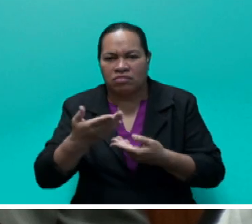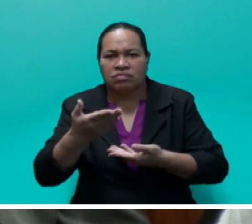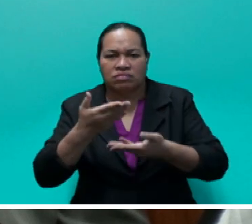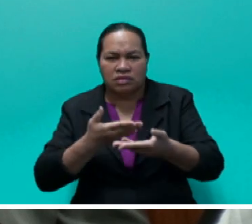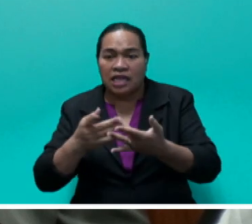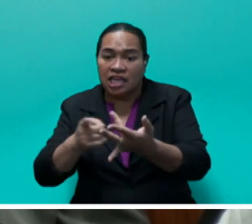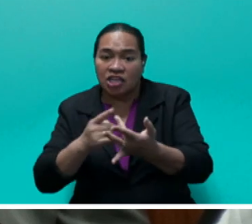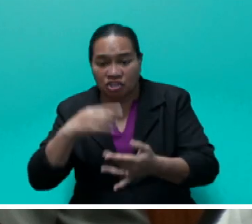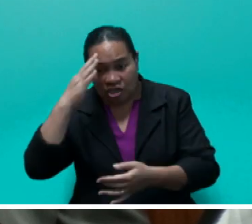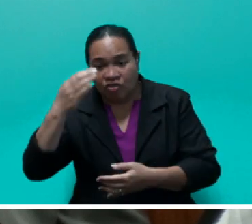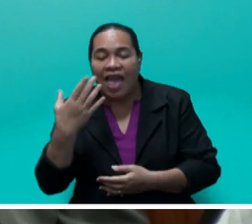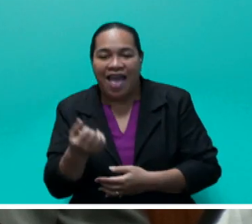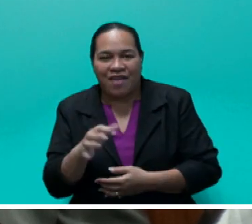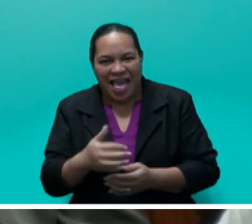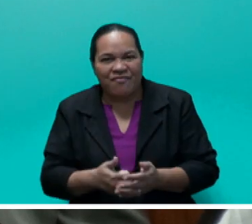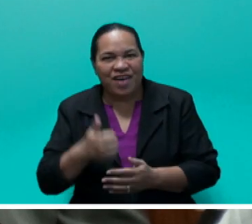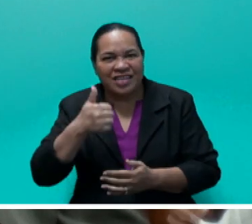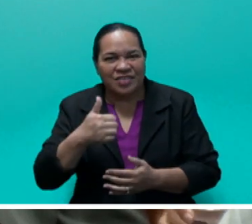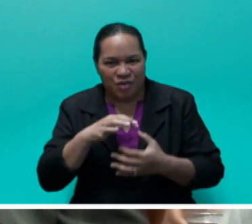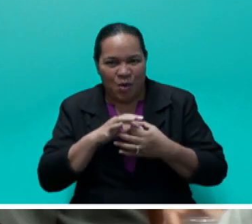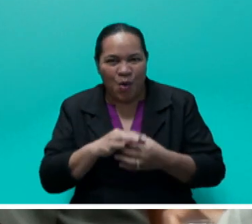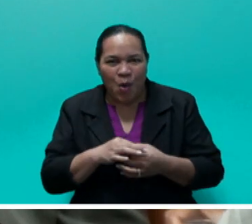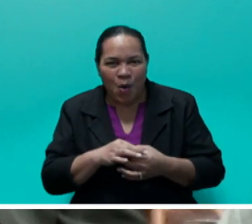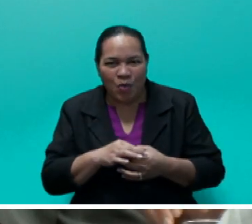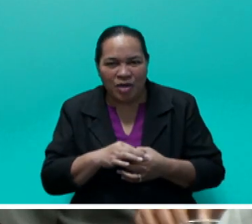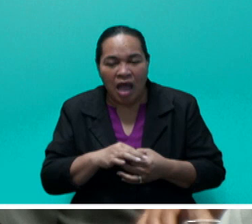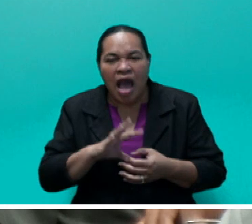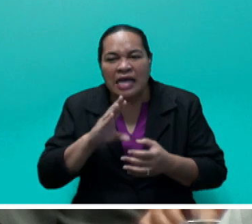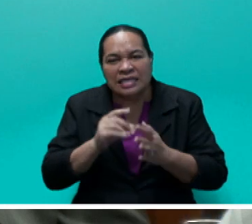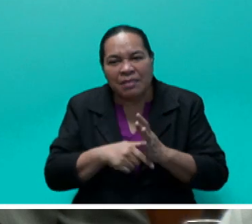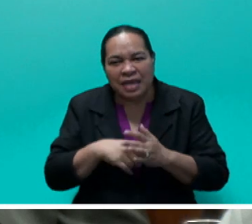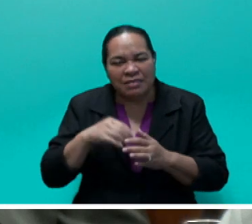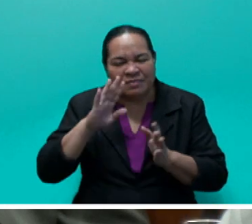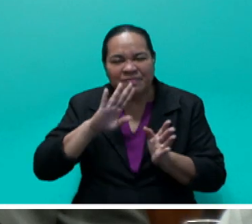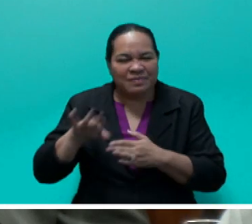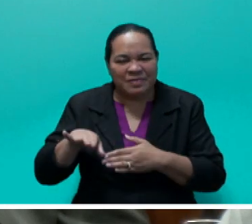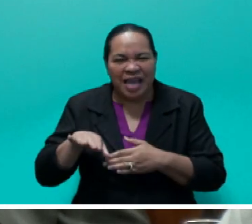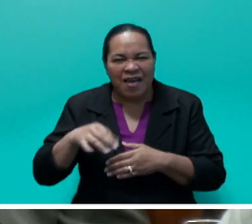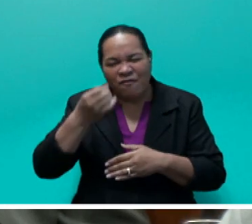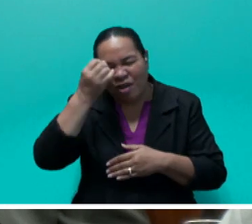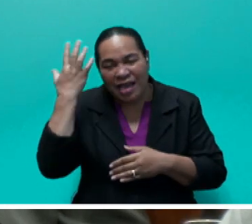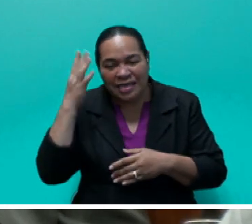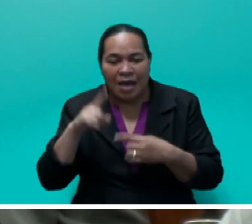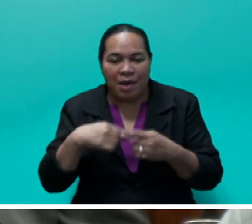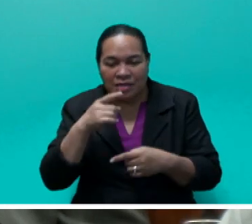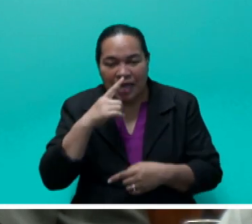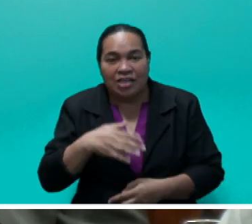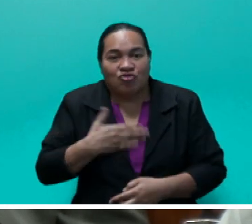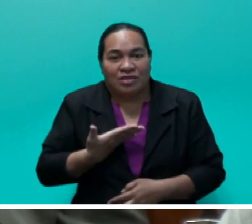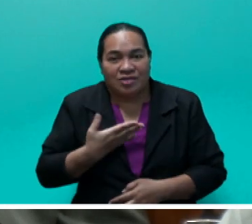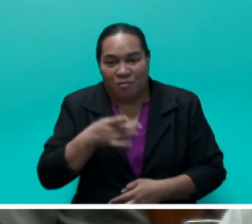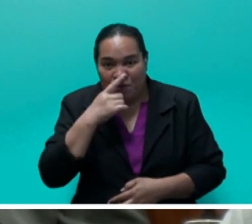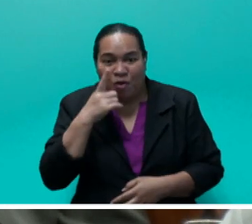country secured advantages for their carriers, sometimes neglecting consumer interests. Increasing international